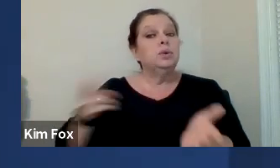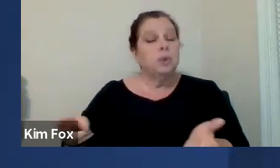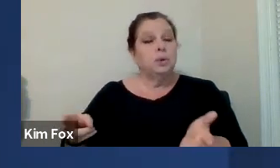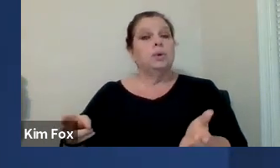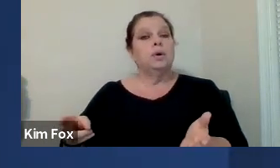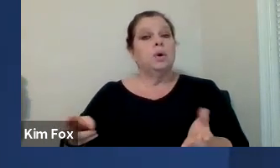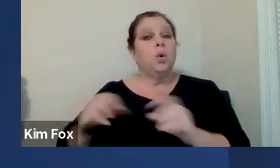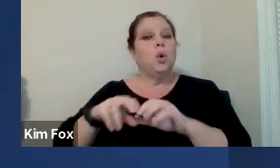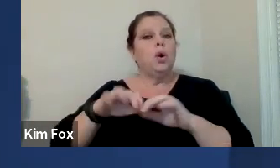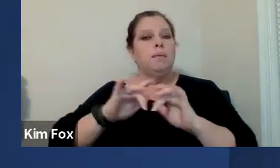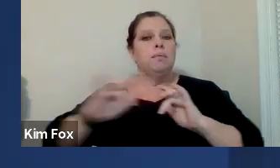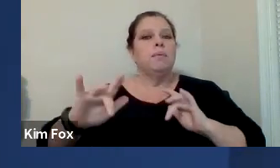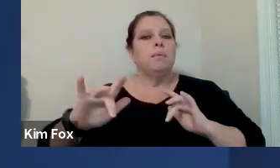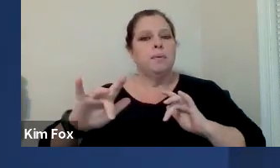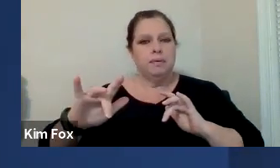your education.